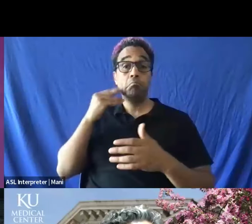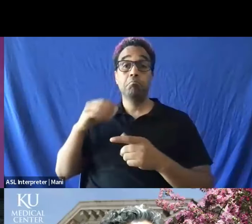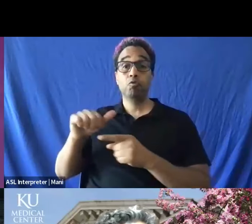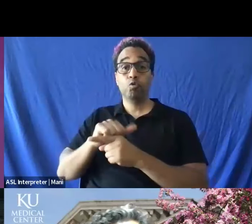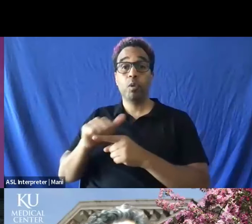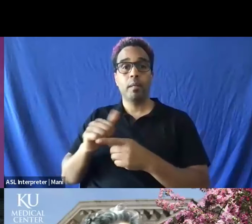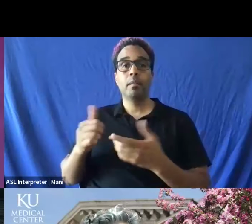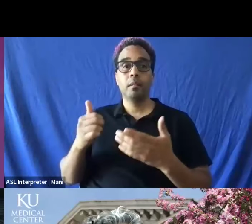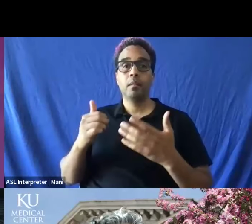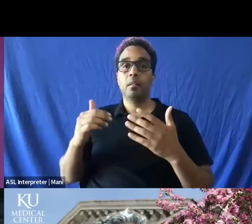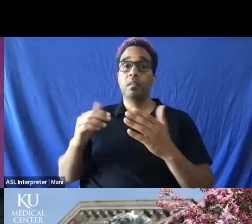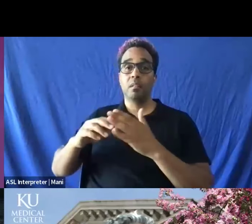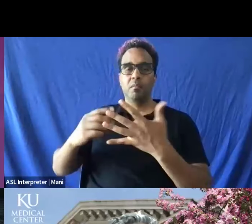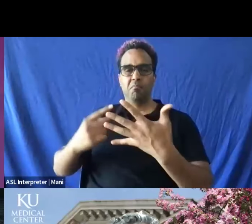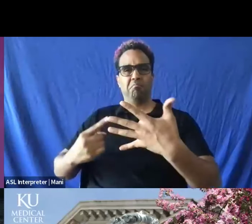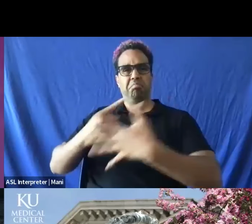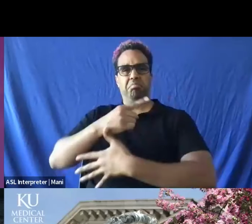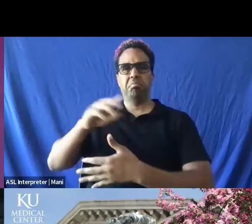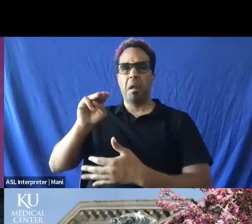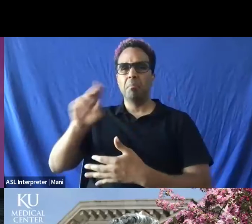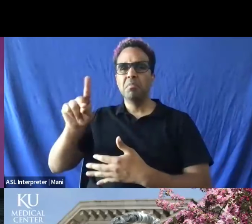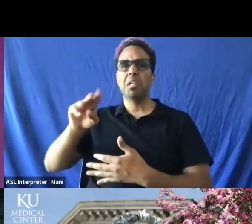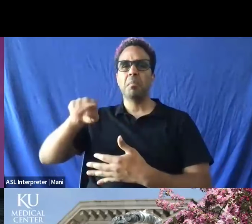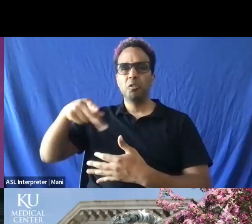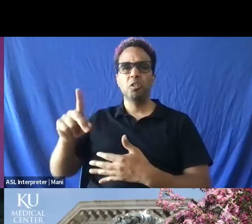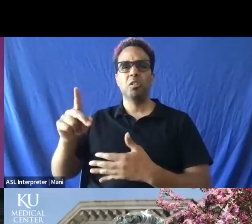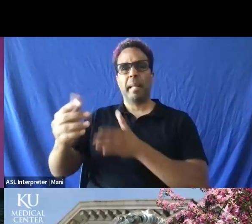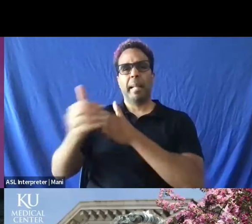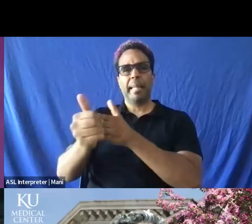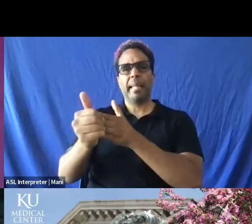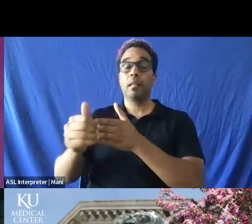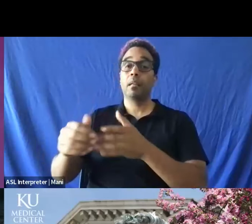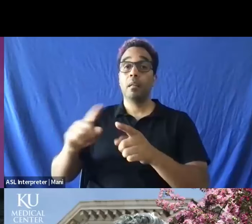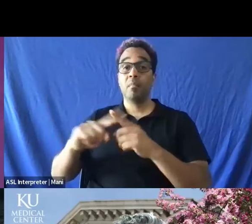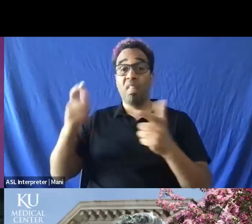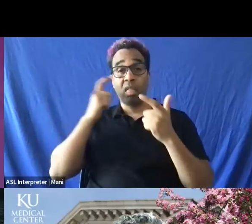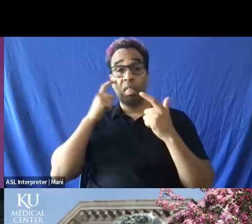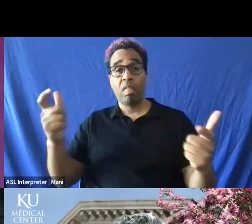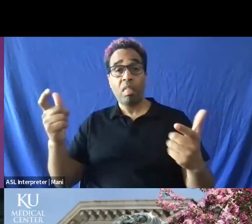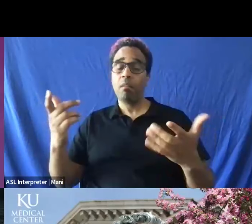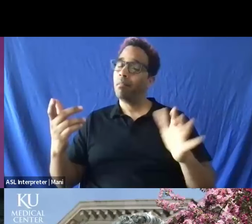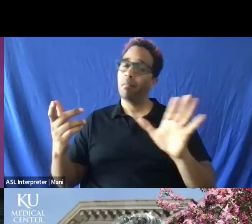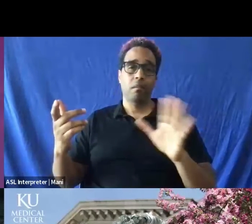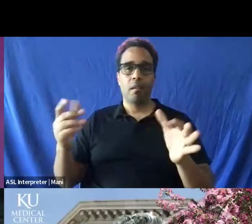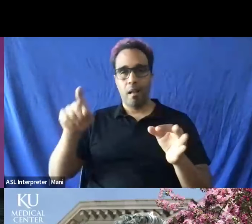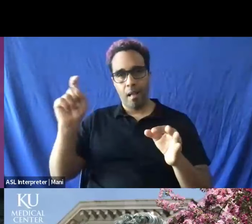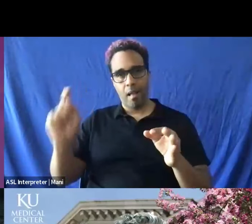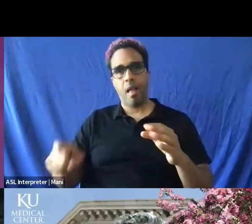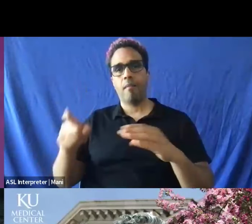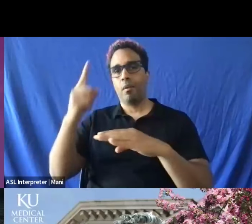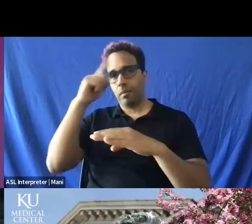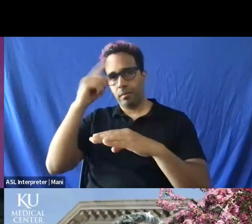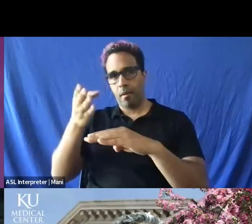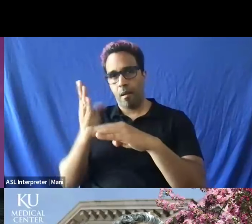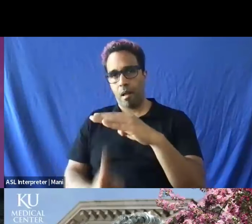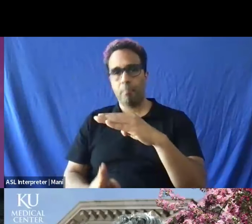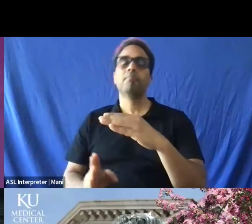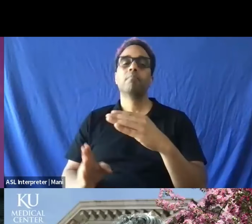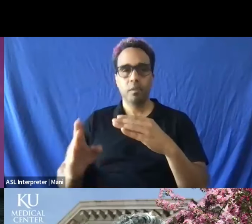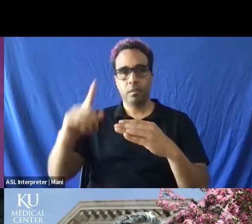your MD, get your PhD, a little humility is really important. And I think institutions need to learn how